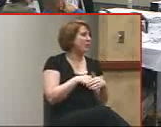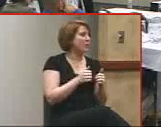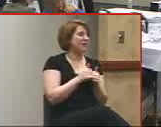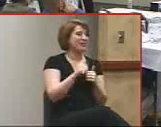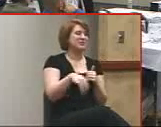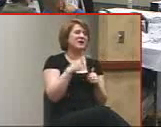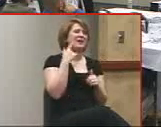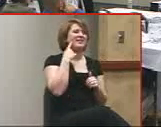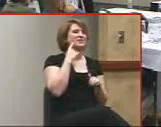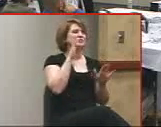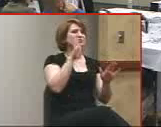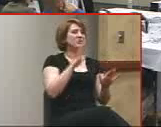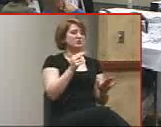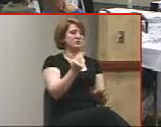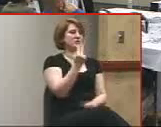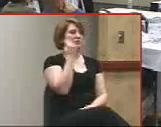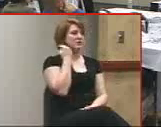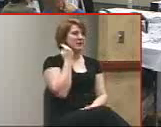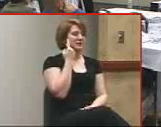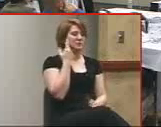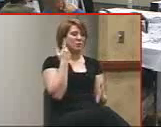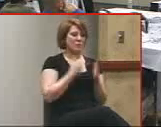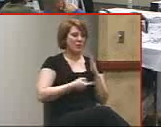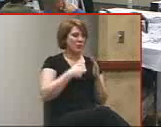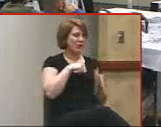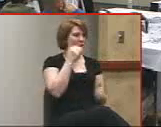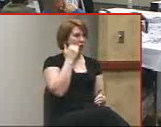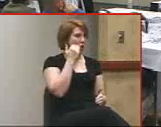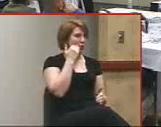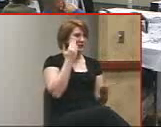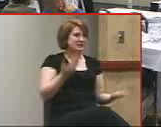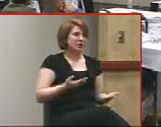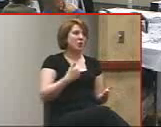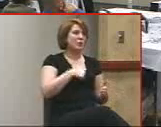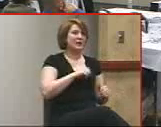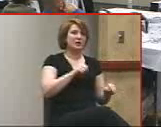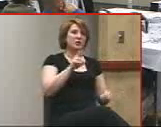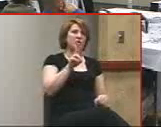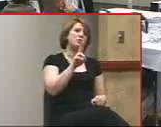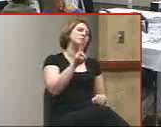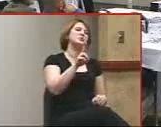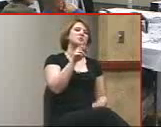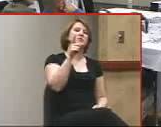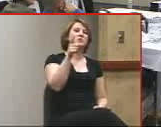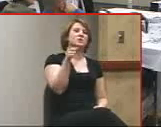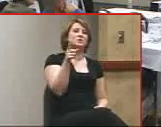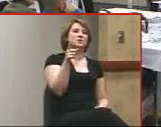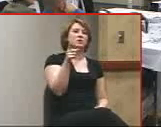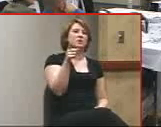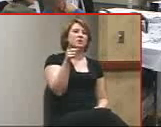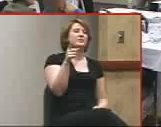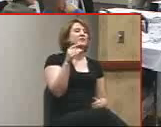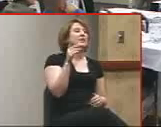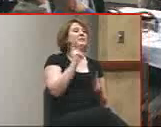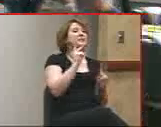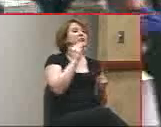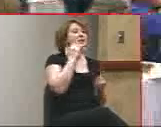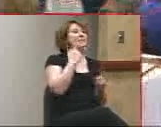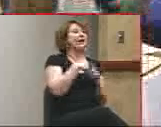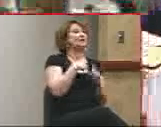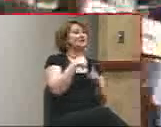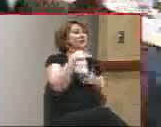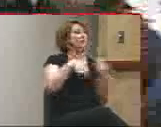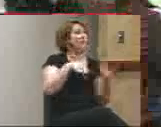to look back and see what do we know is here that we can use to help. Well, or even the people that she's had positive interactions